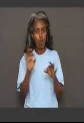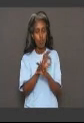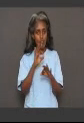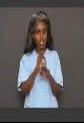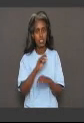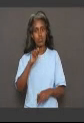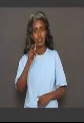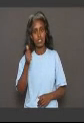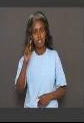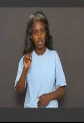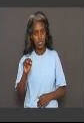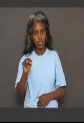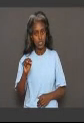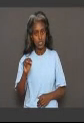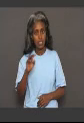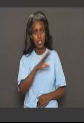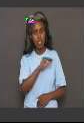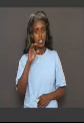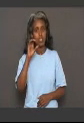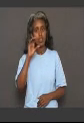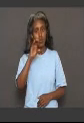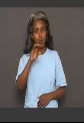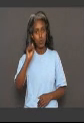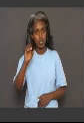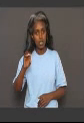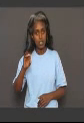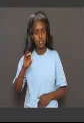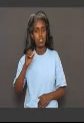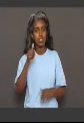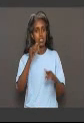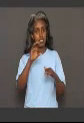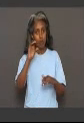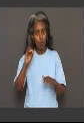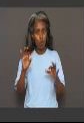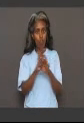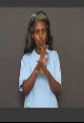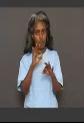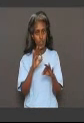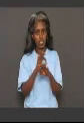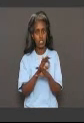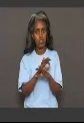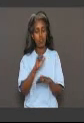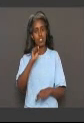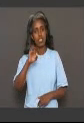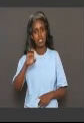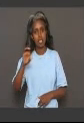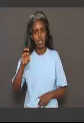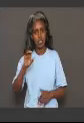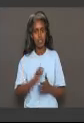the tangent, and the cosecant is the cofunction of the